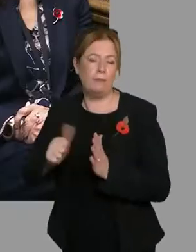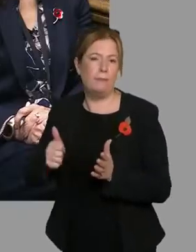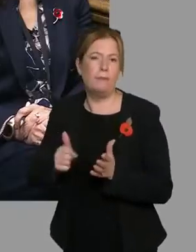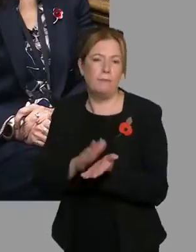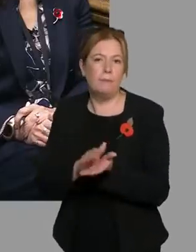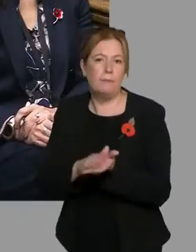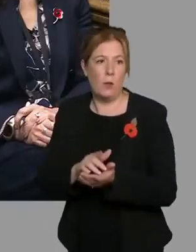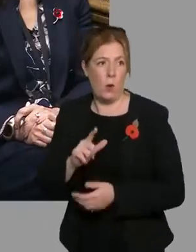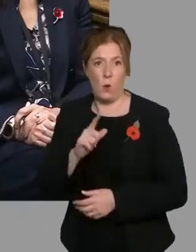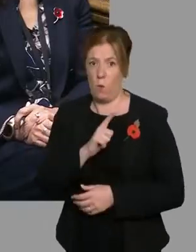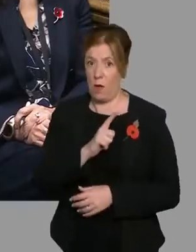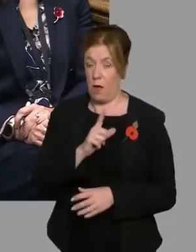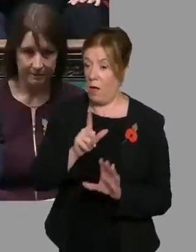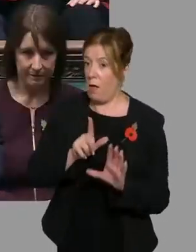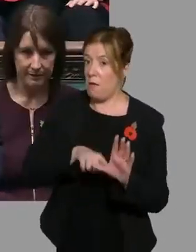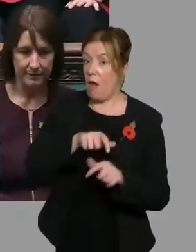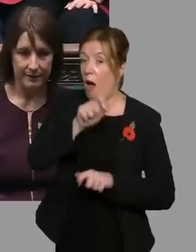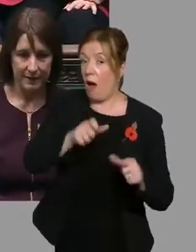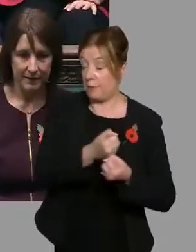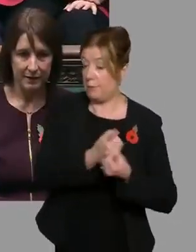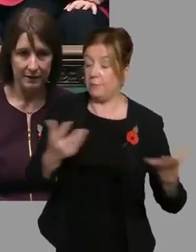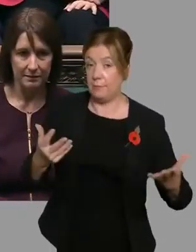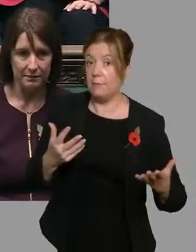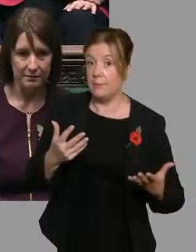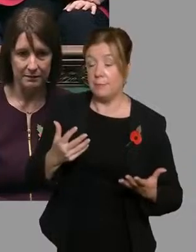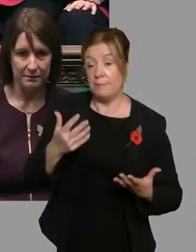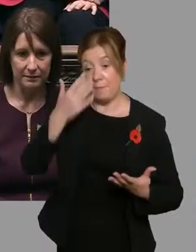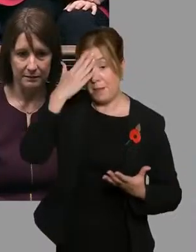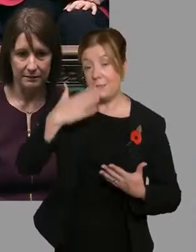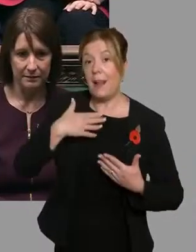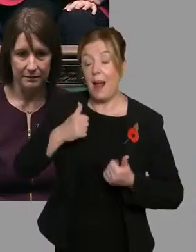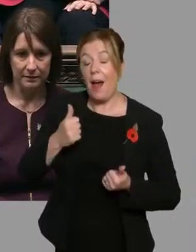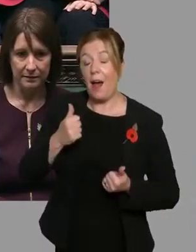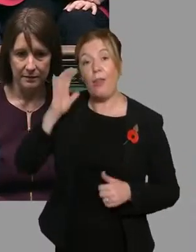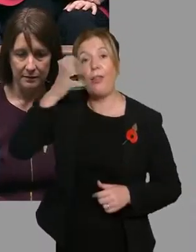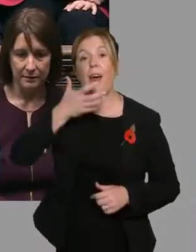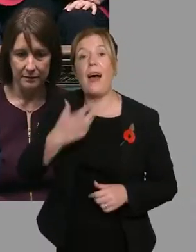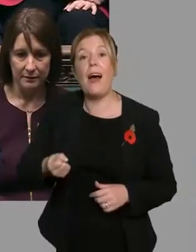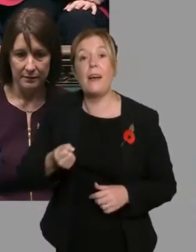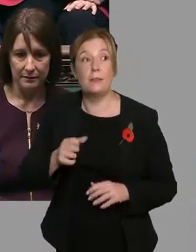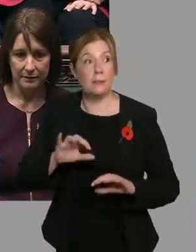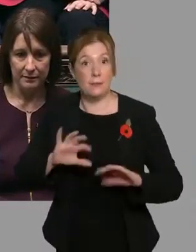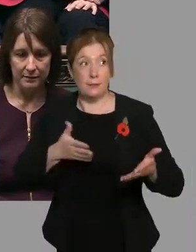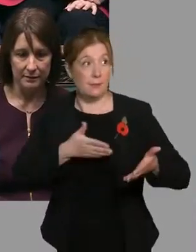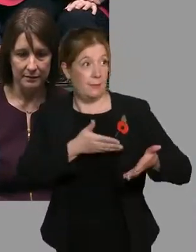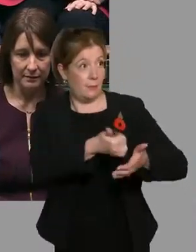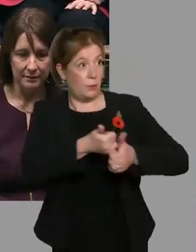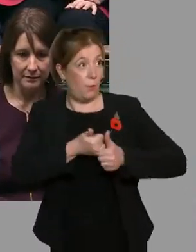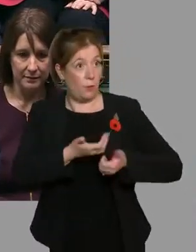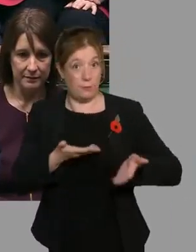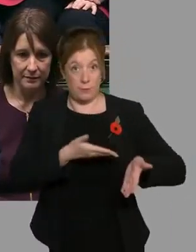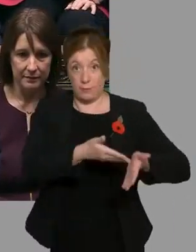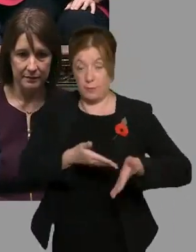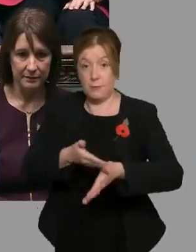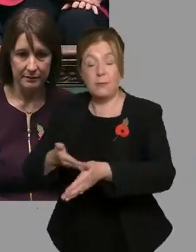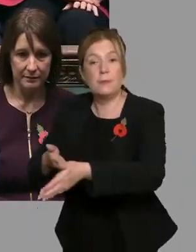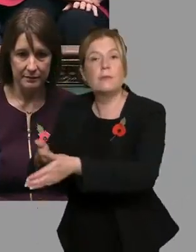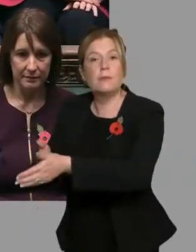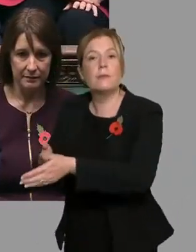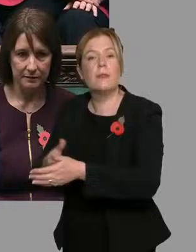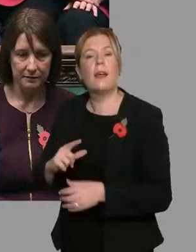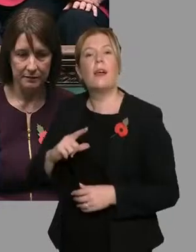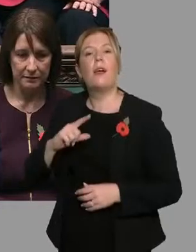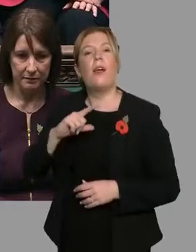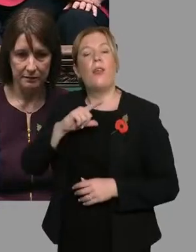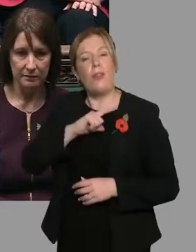with mental health and not receiving the support that they need. And that's why we will recruit an additional 8,500